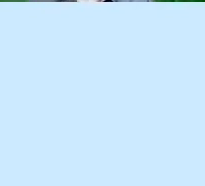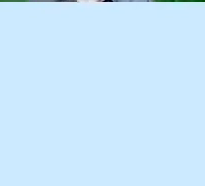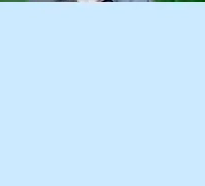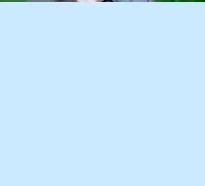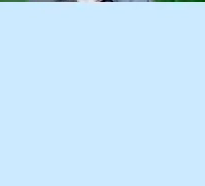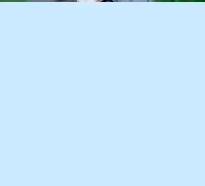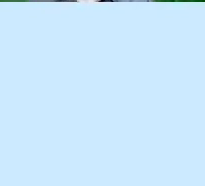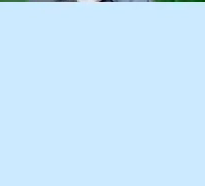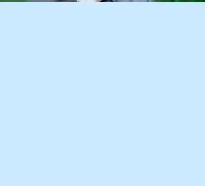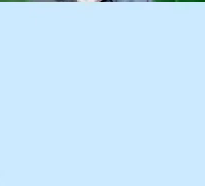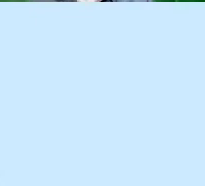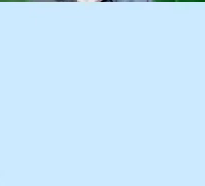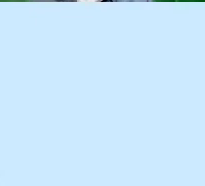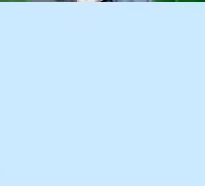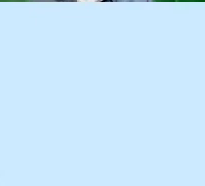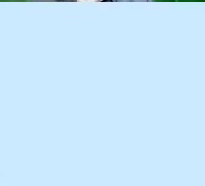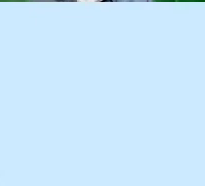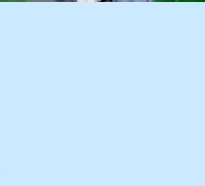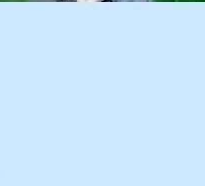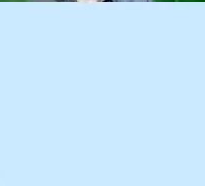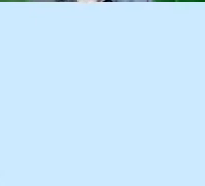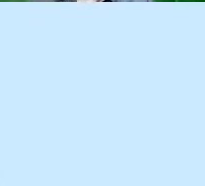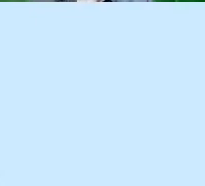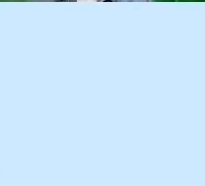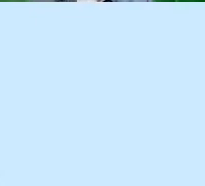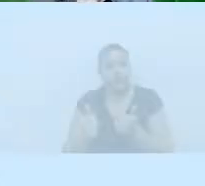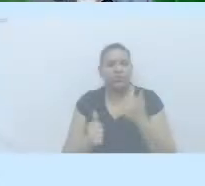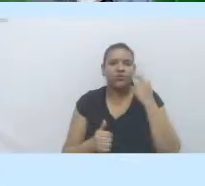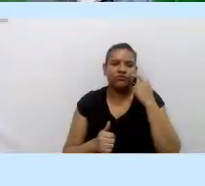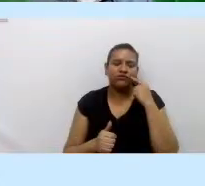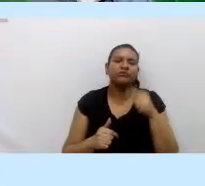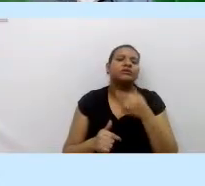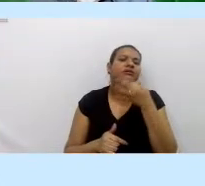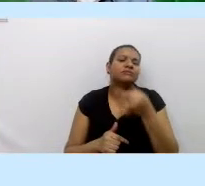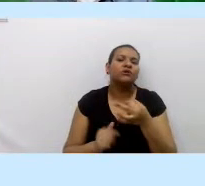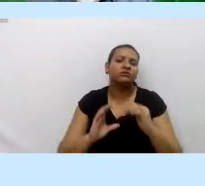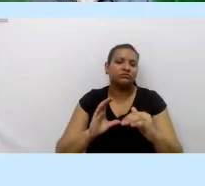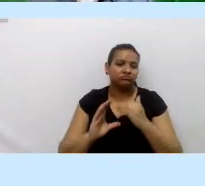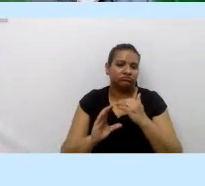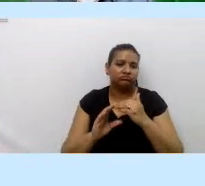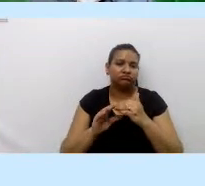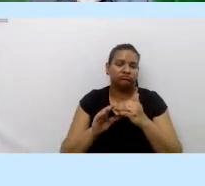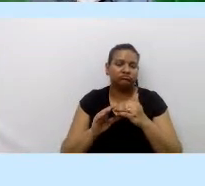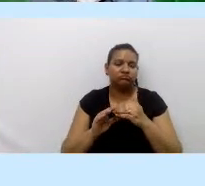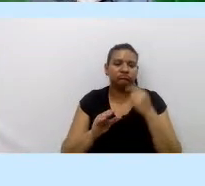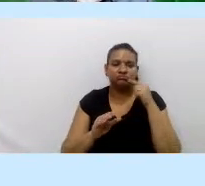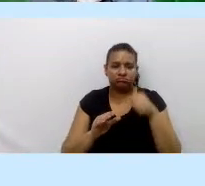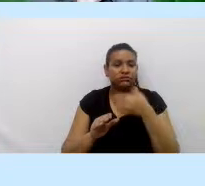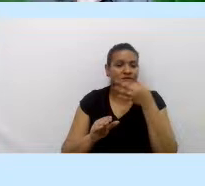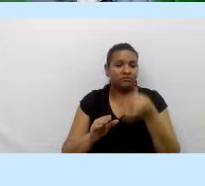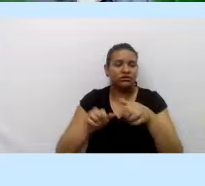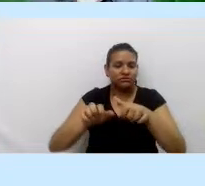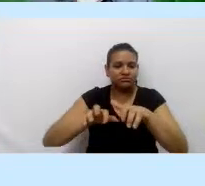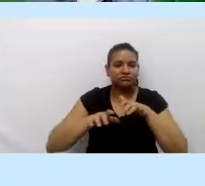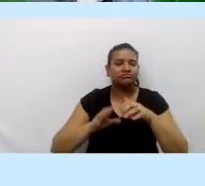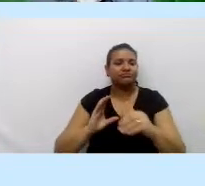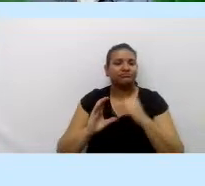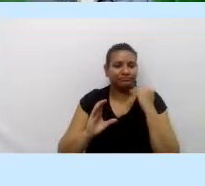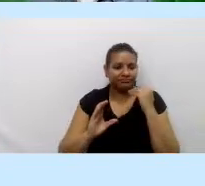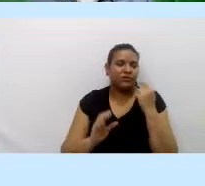chat. Think about how you are as a learner in accessing and understanding printed